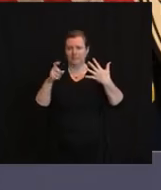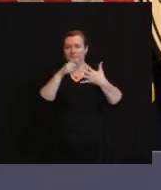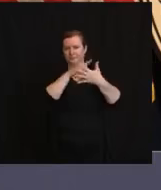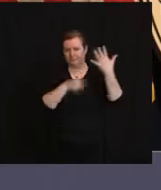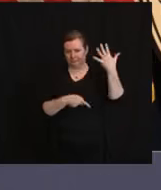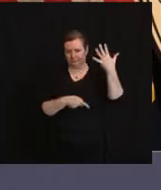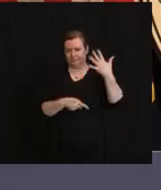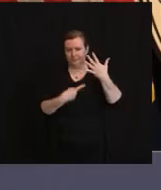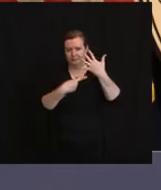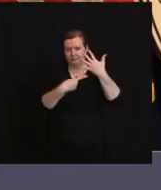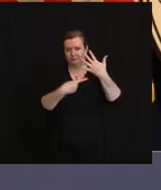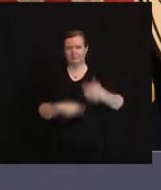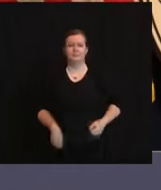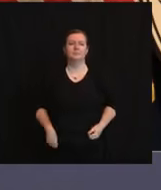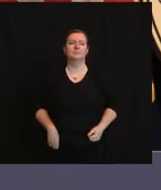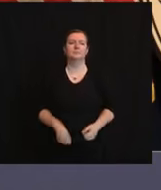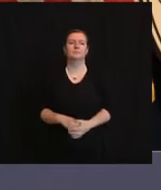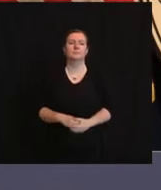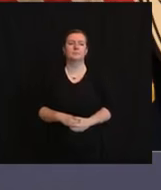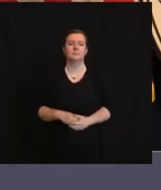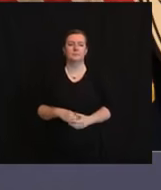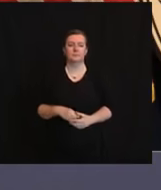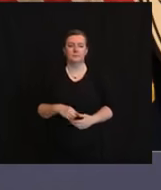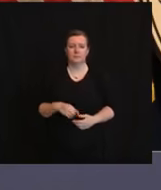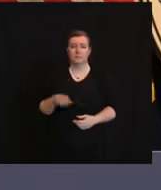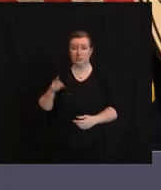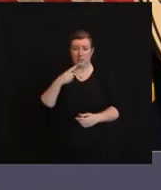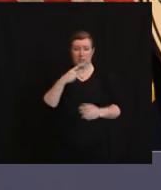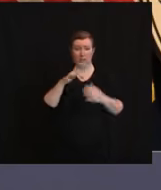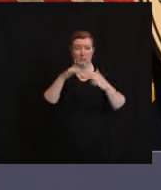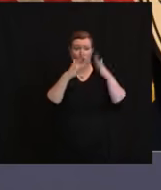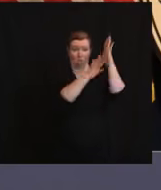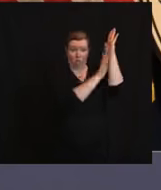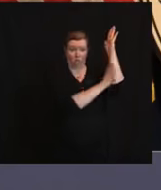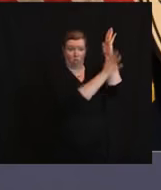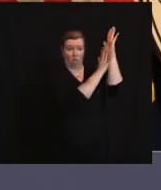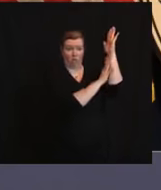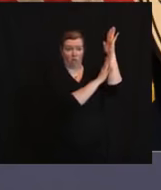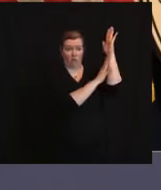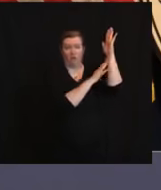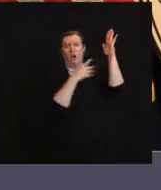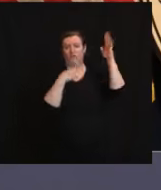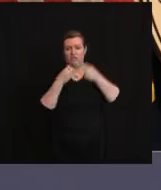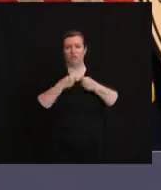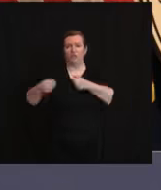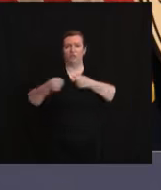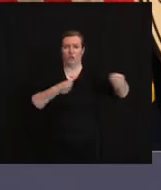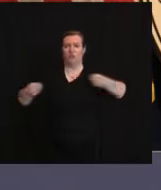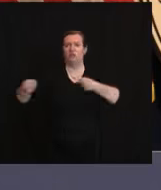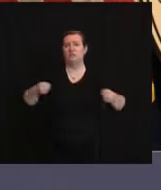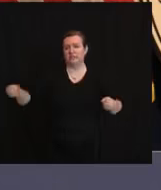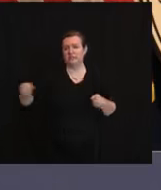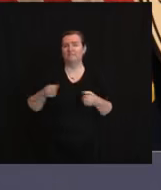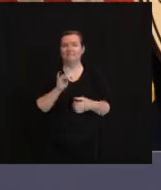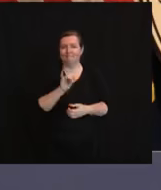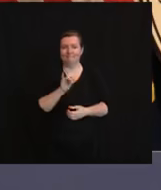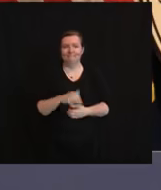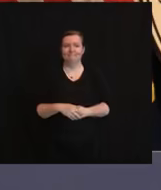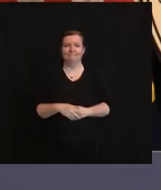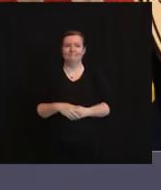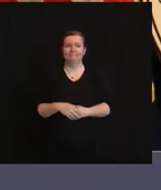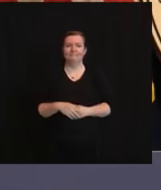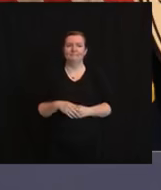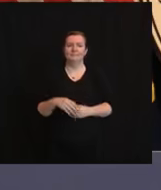point on the diverts in the central region hospitals, just the top 3 counties in the overnights